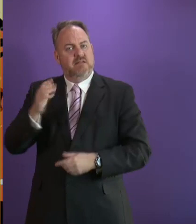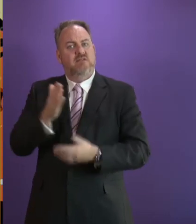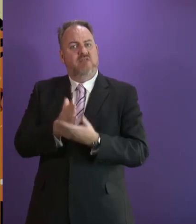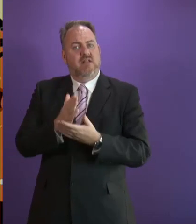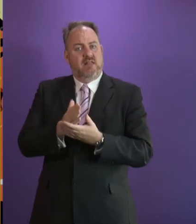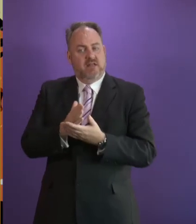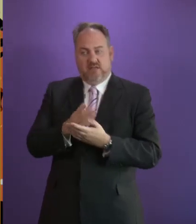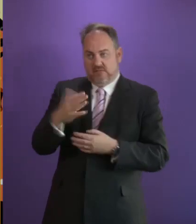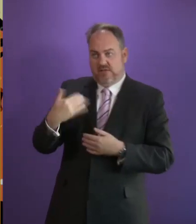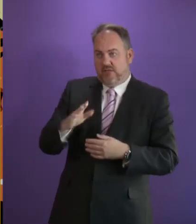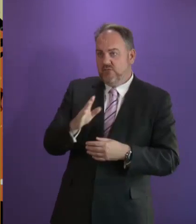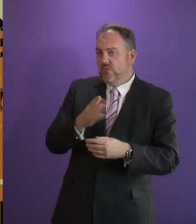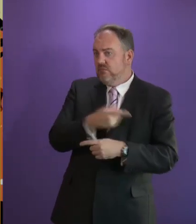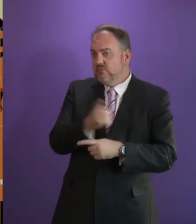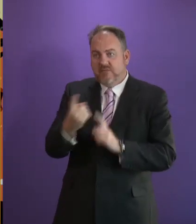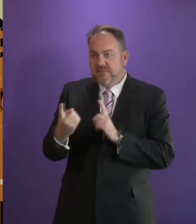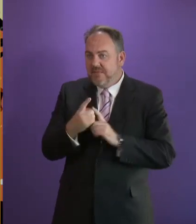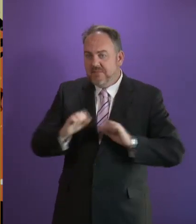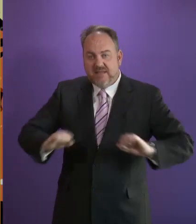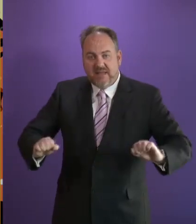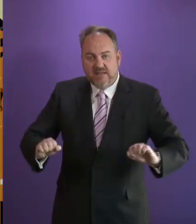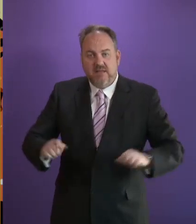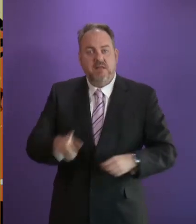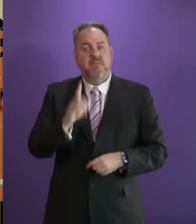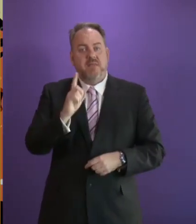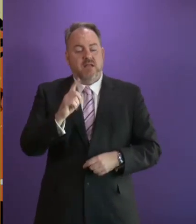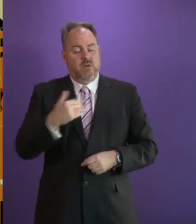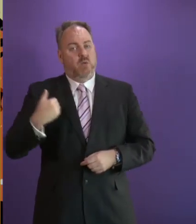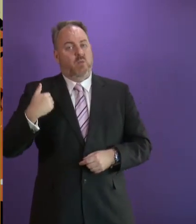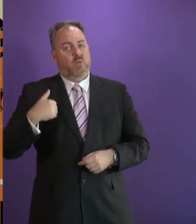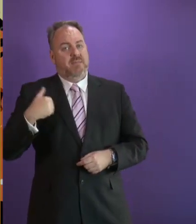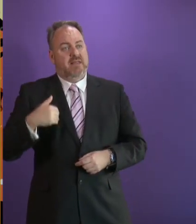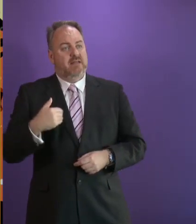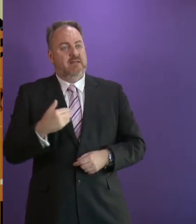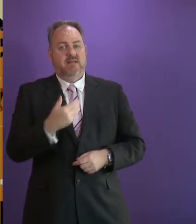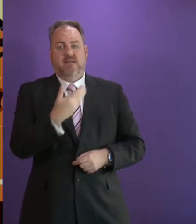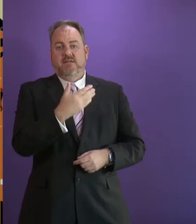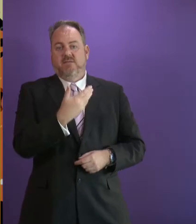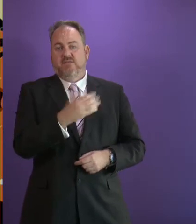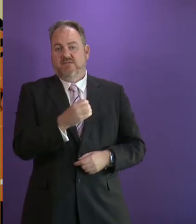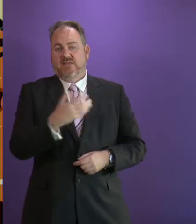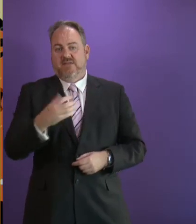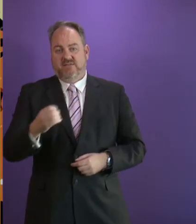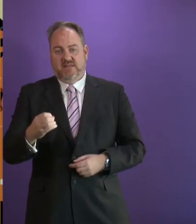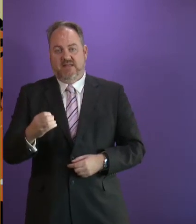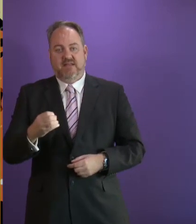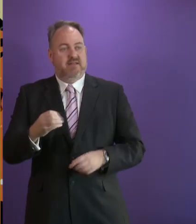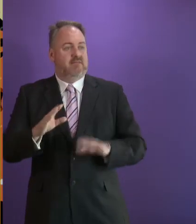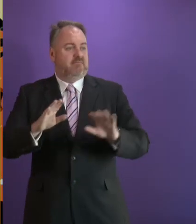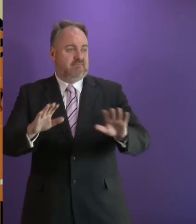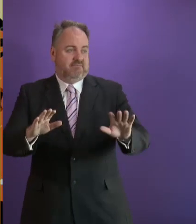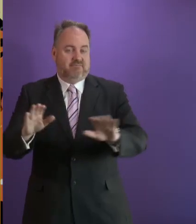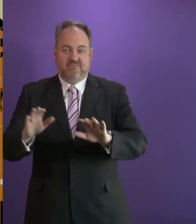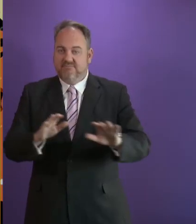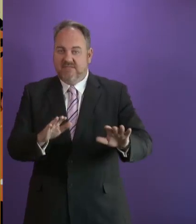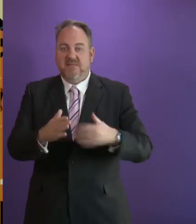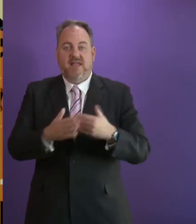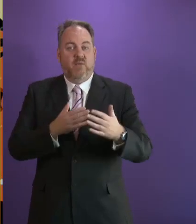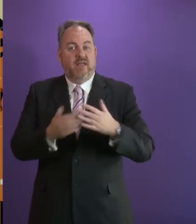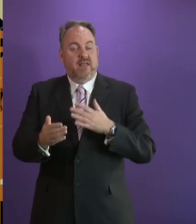I've had a chance to meet, but for those of you who don't know about Women 50-50, you can say sorry later. But for those of you who don't know about